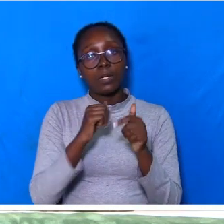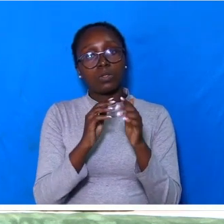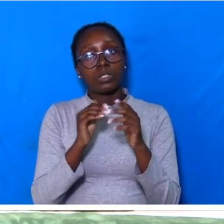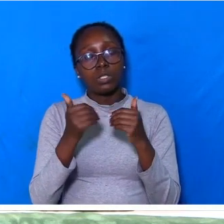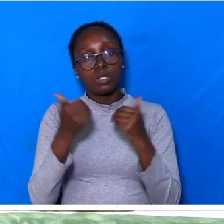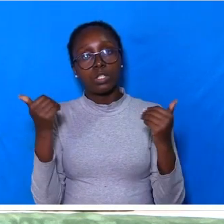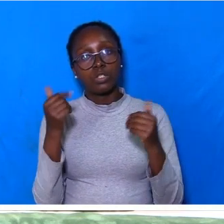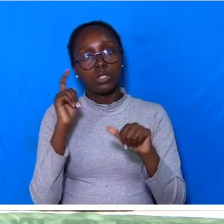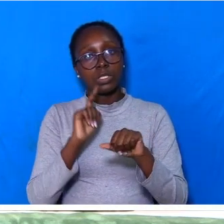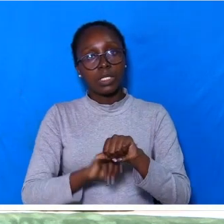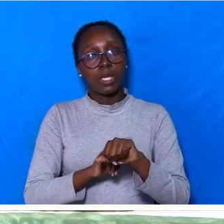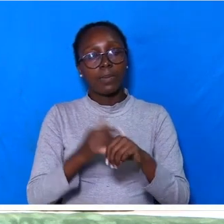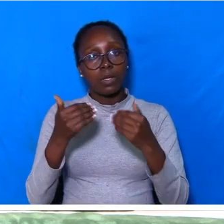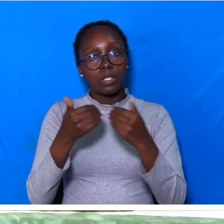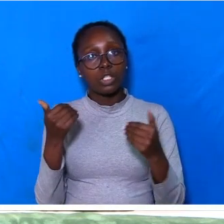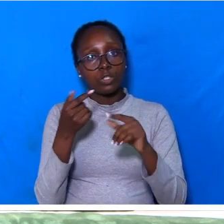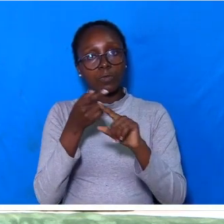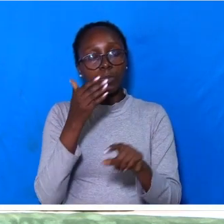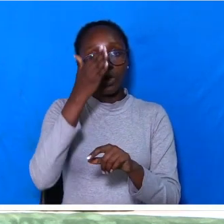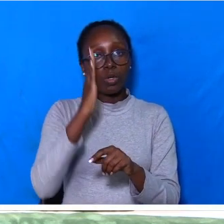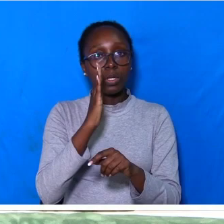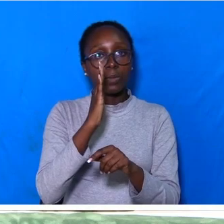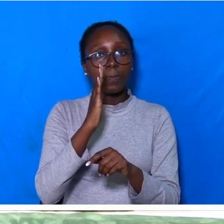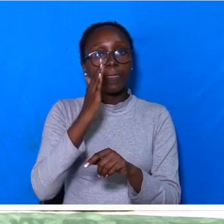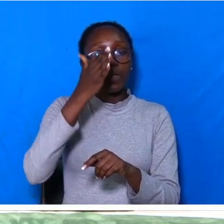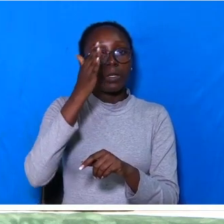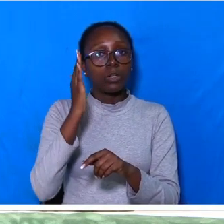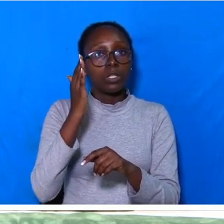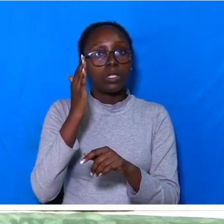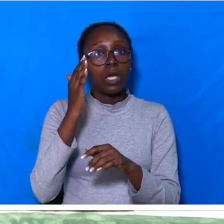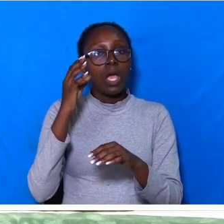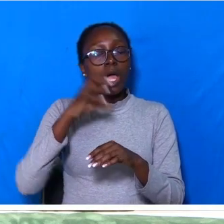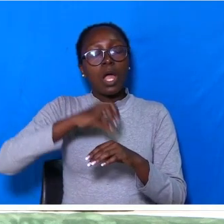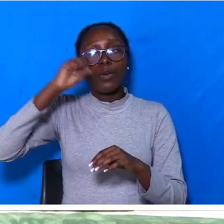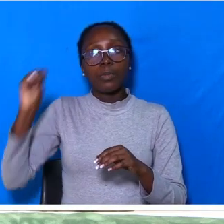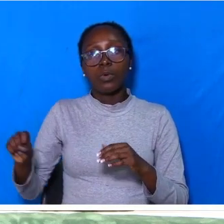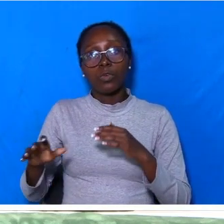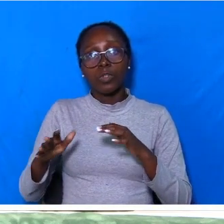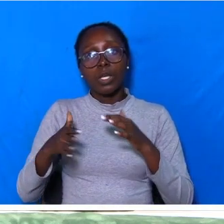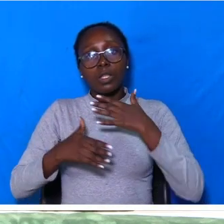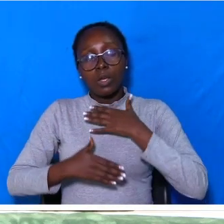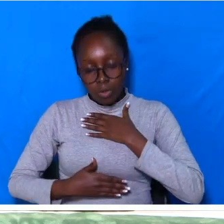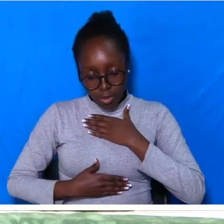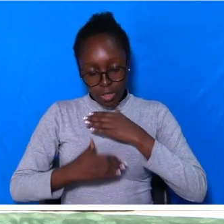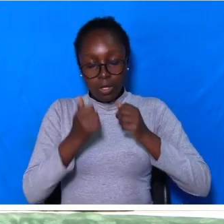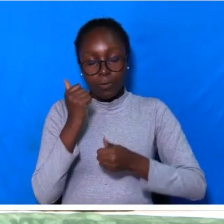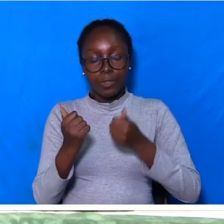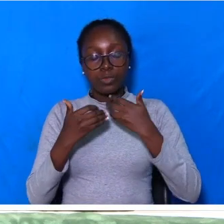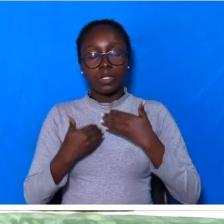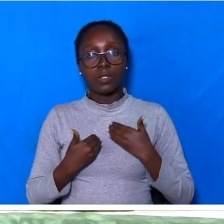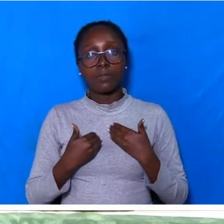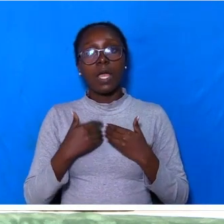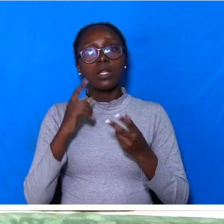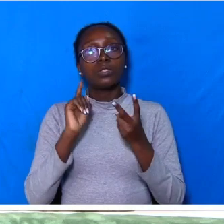are rejected by God, then he strips us of the honor we once had. But number two, that when we are rejected